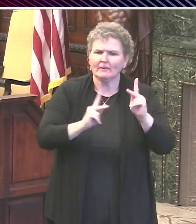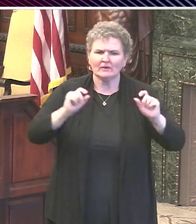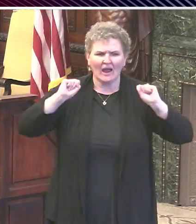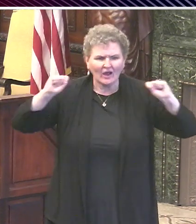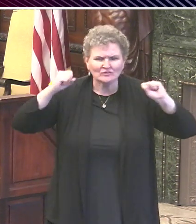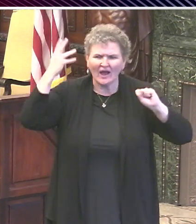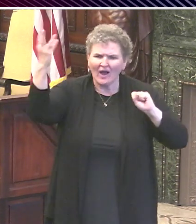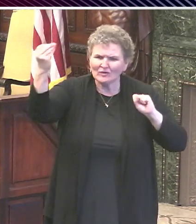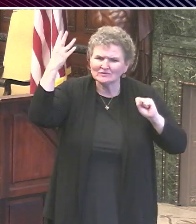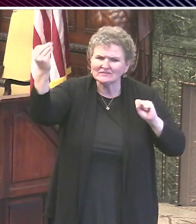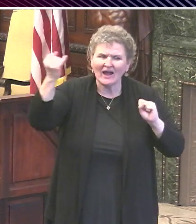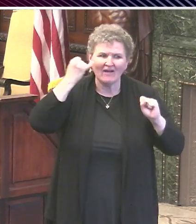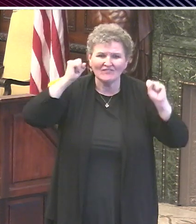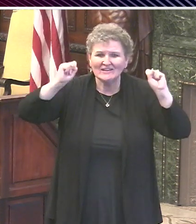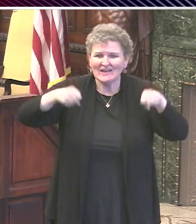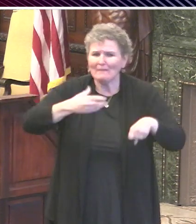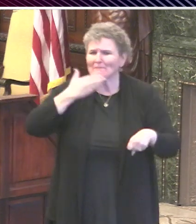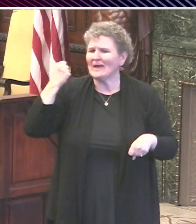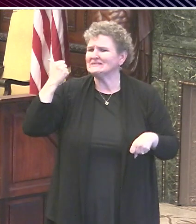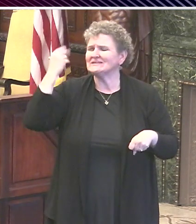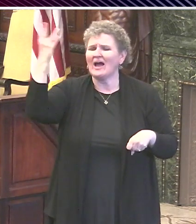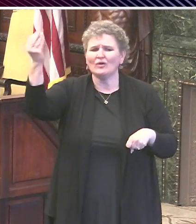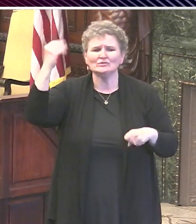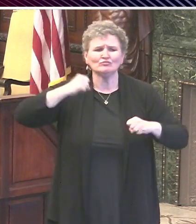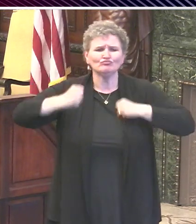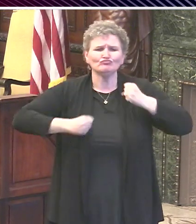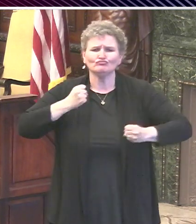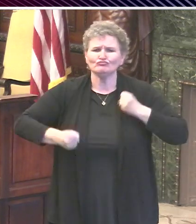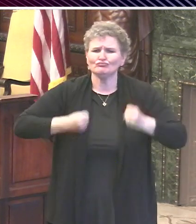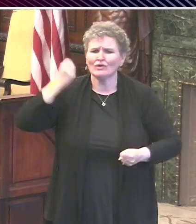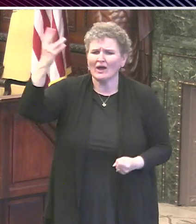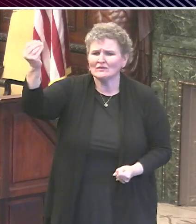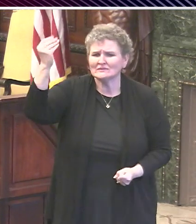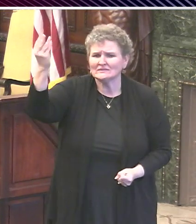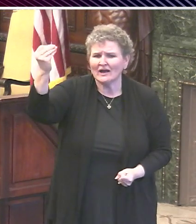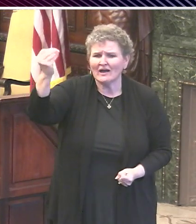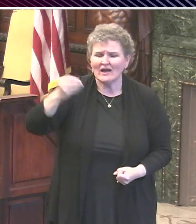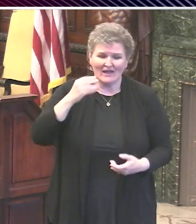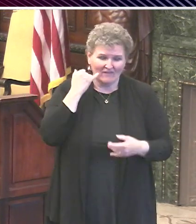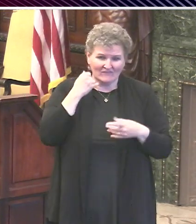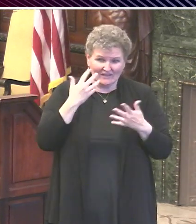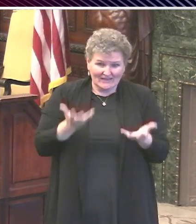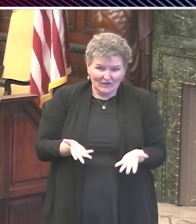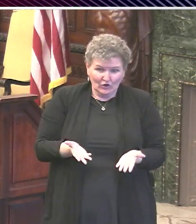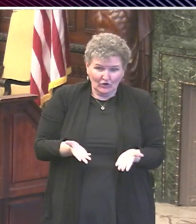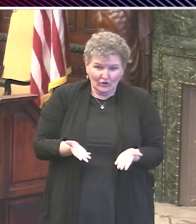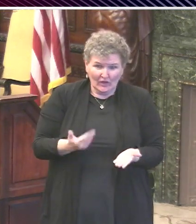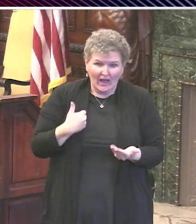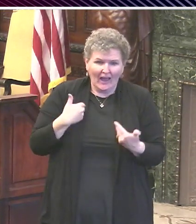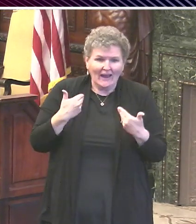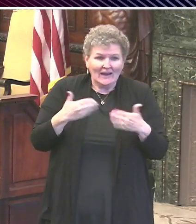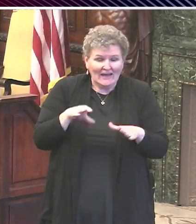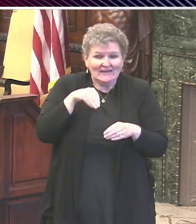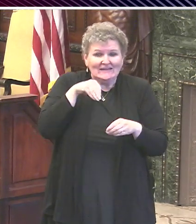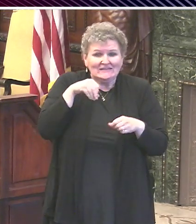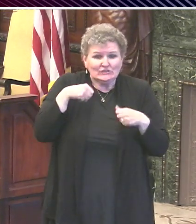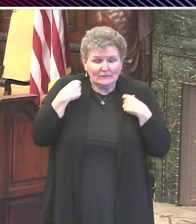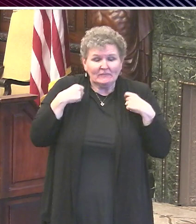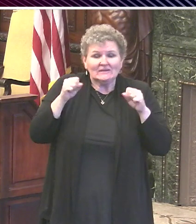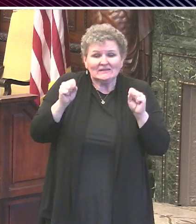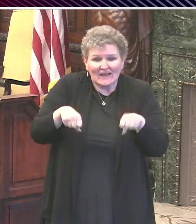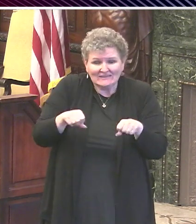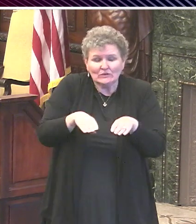possible rather than indoors in the gyms. So after consideration here in Philadelphia, we will be allowing gyms and fitness centers to